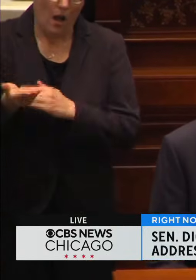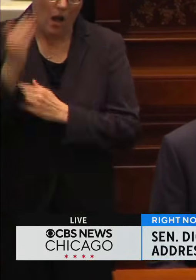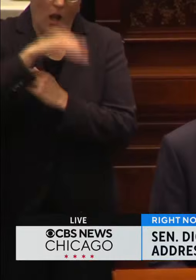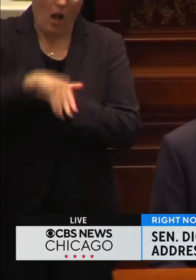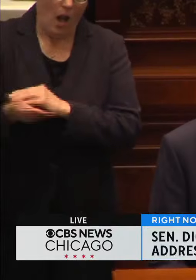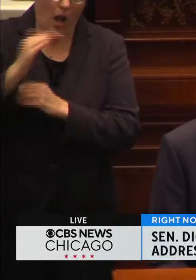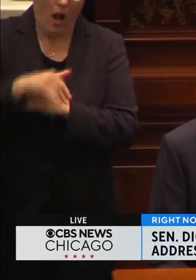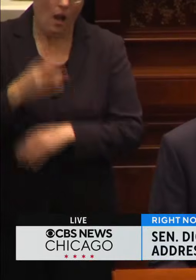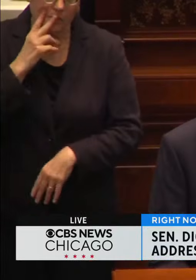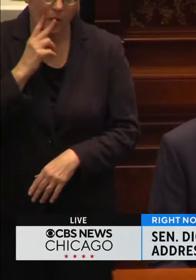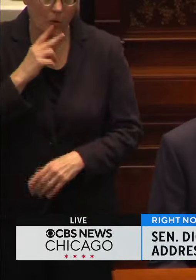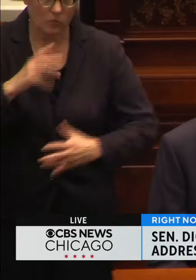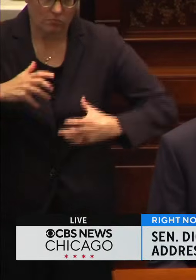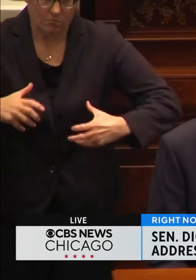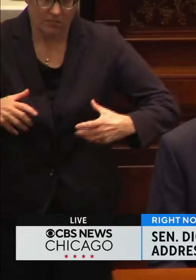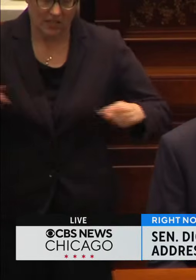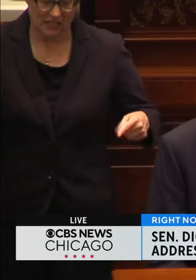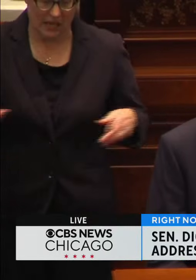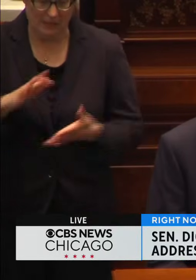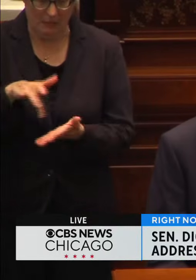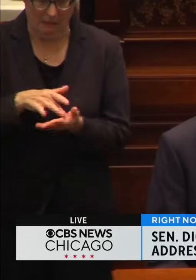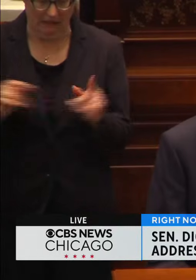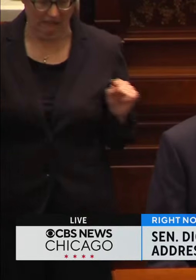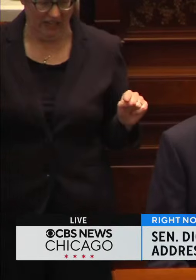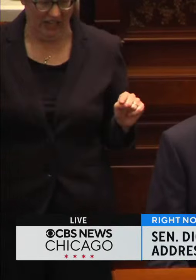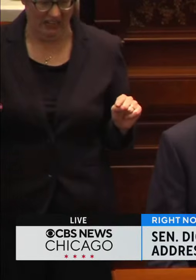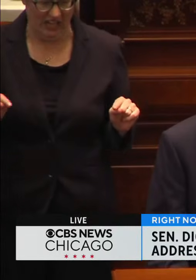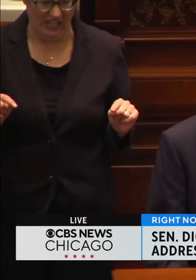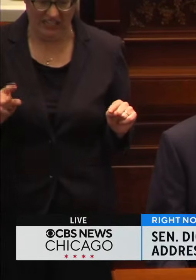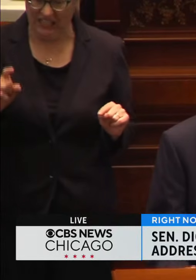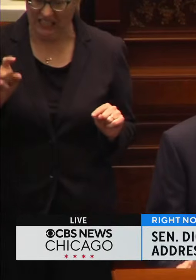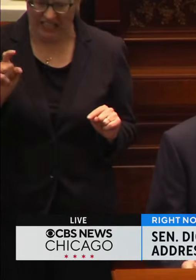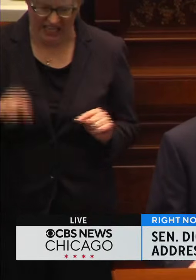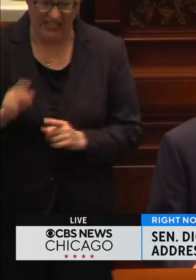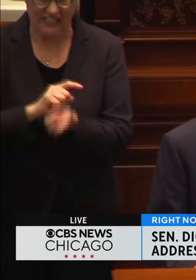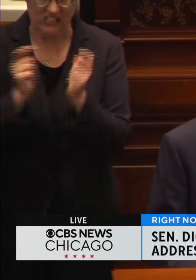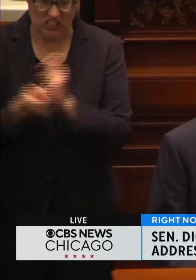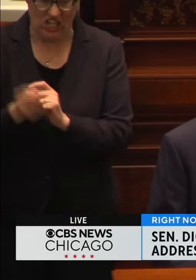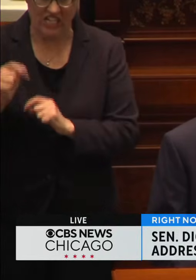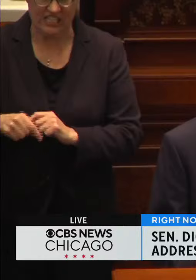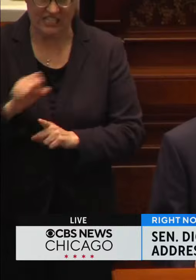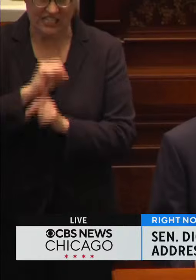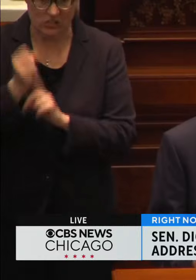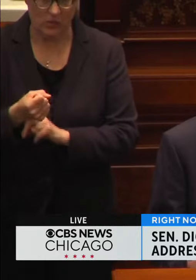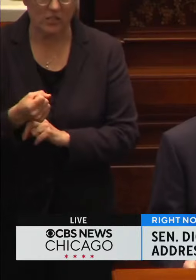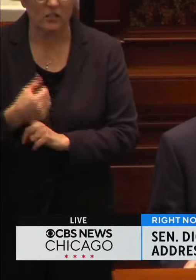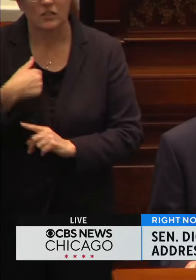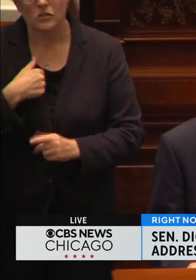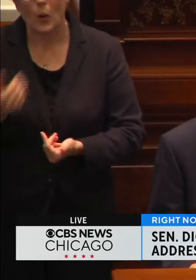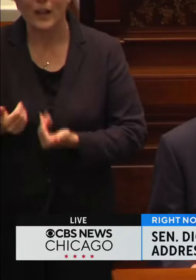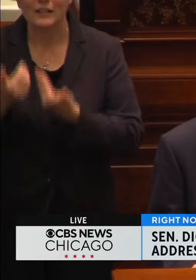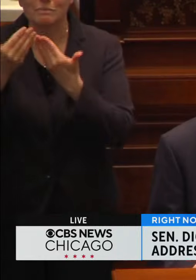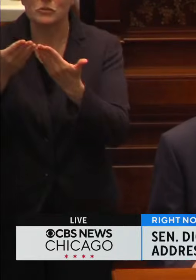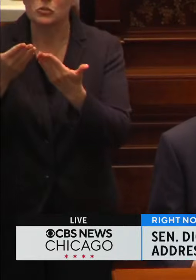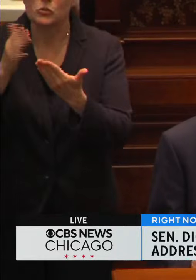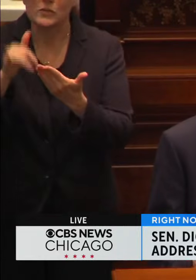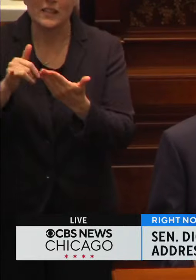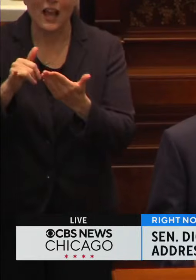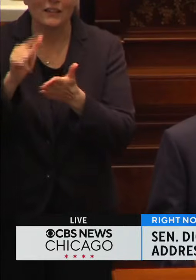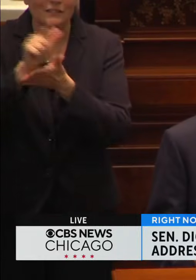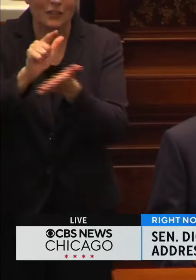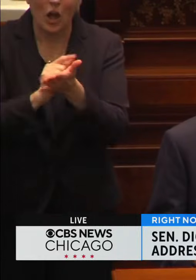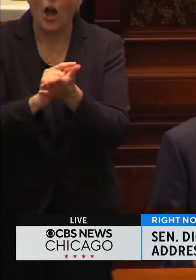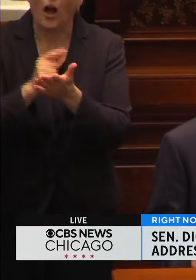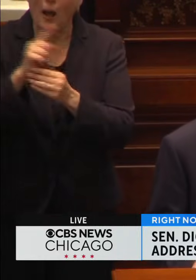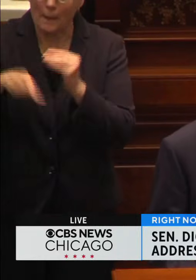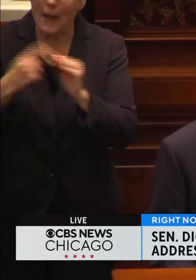I thought to myself, there's got to be a better way. So I went on to introduce banning smoking on airplanes.